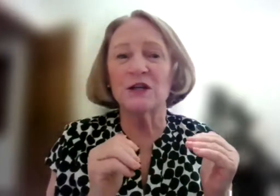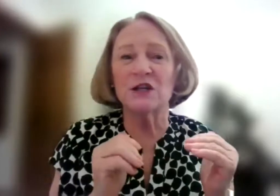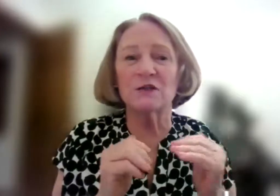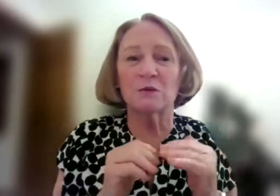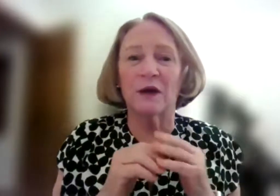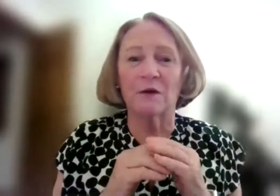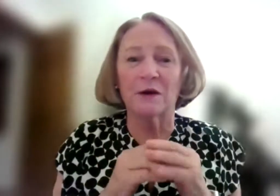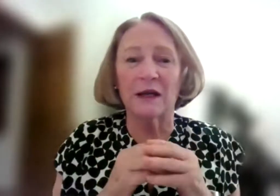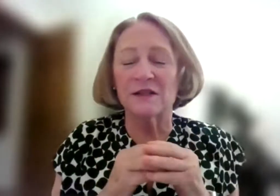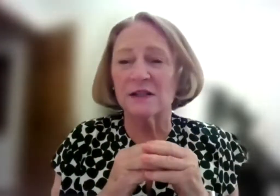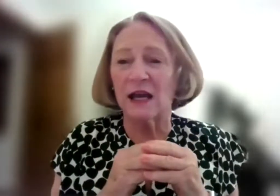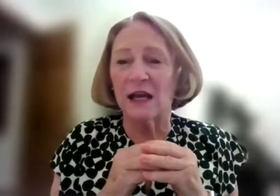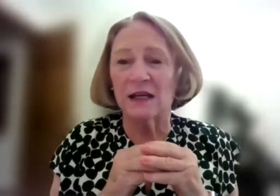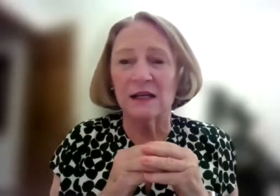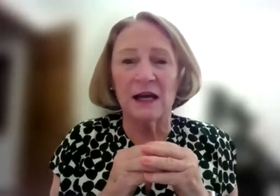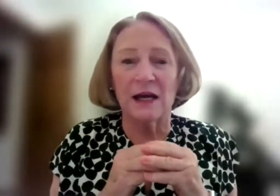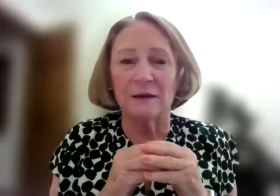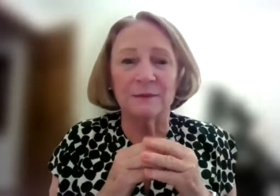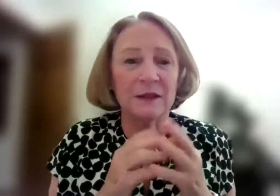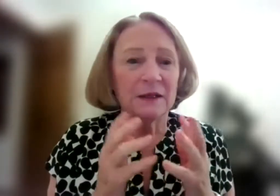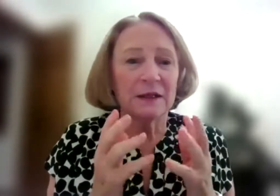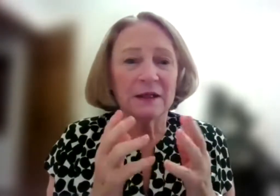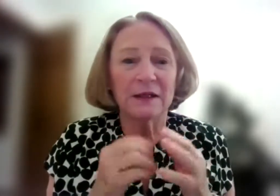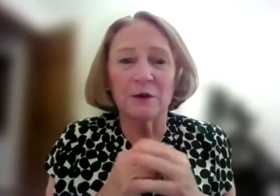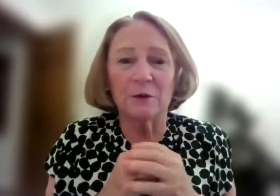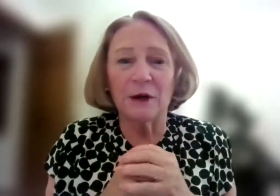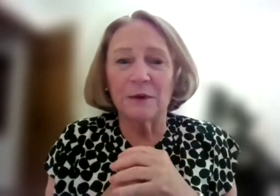transportation project, whether it's a